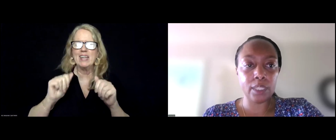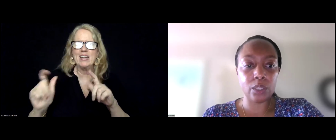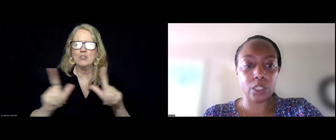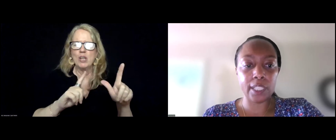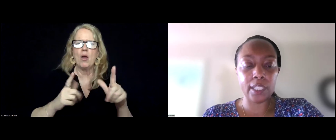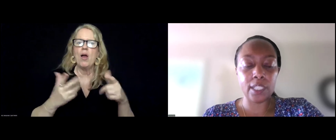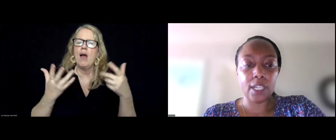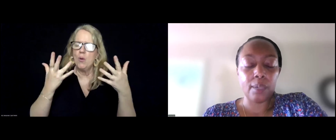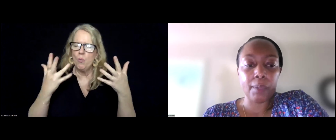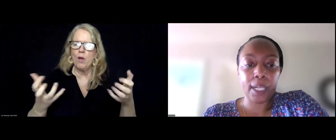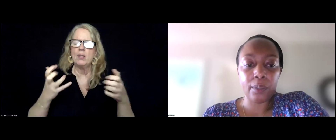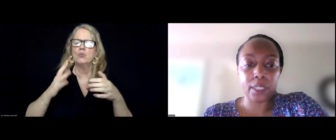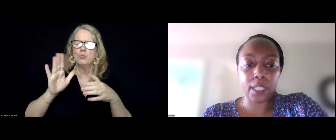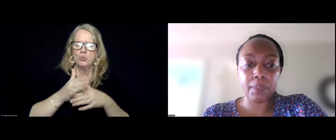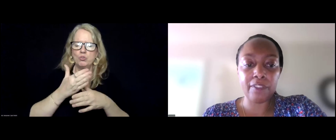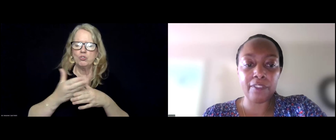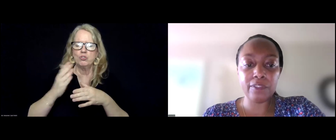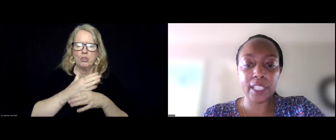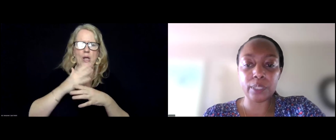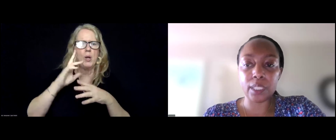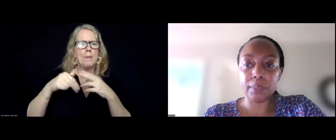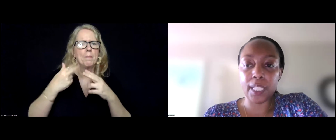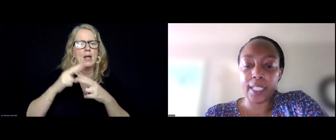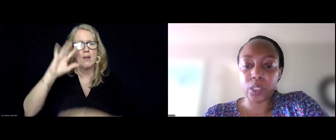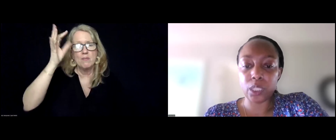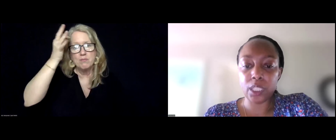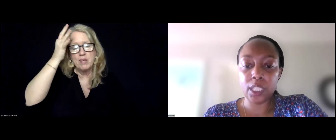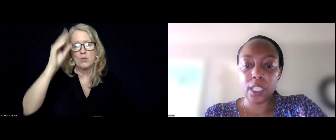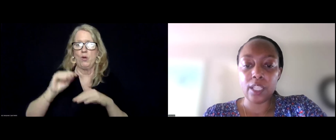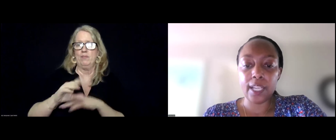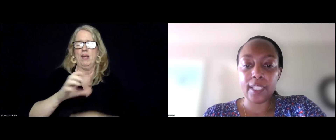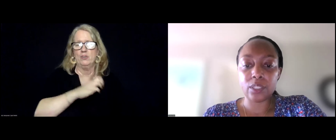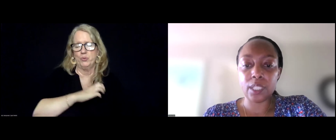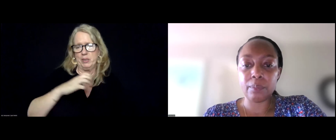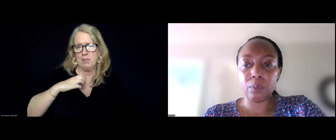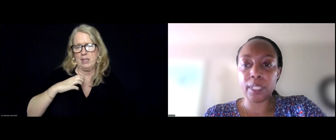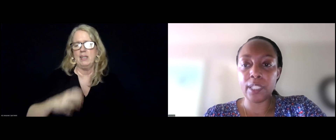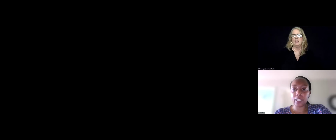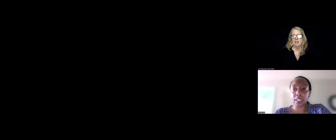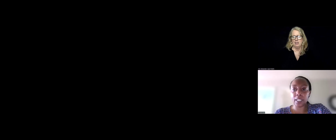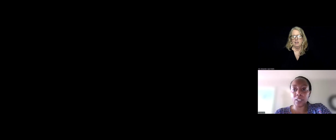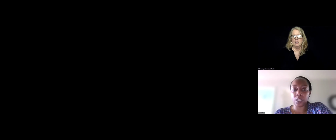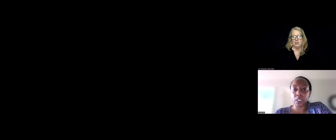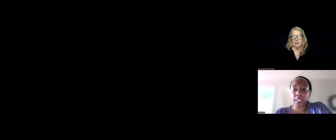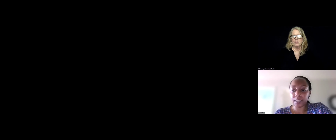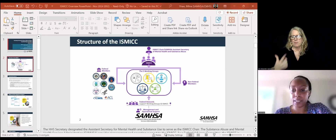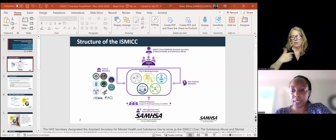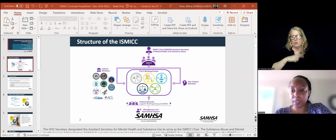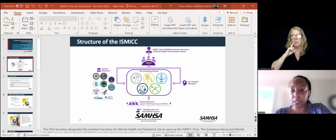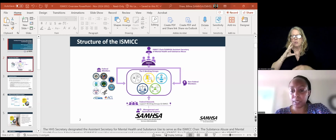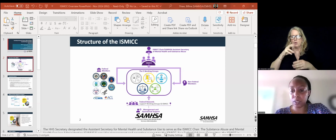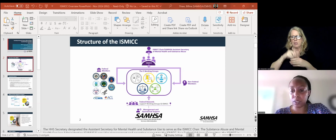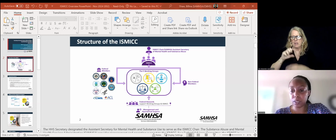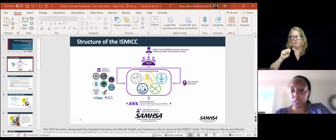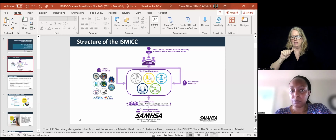also wanted to share about a federal advisory committee, actually, that we are engaged in at